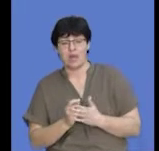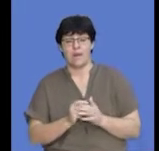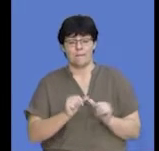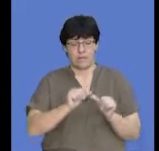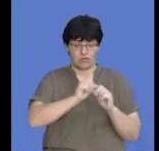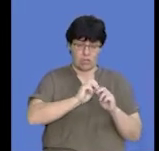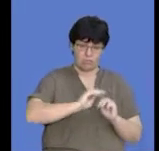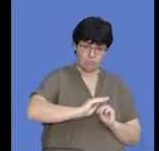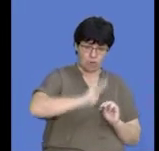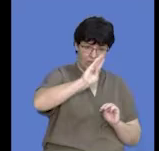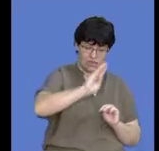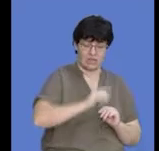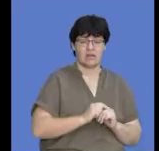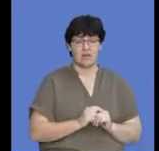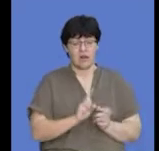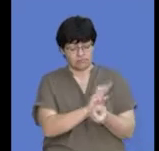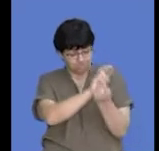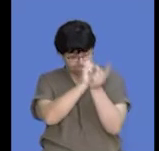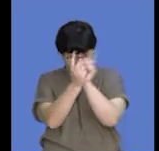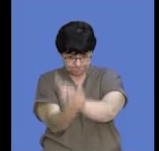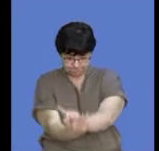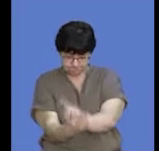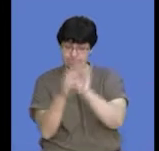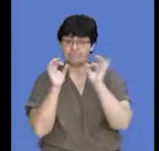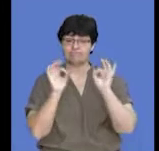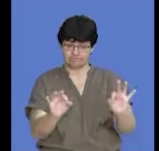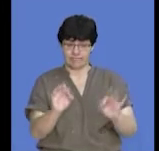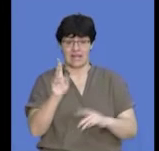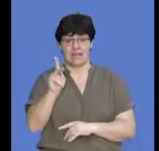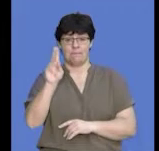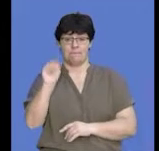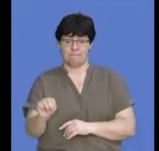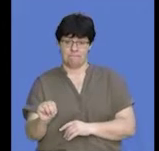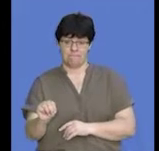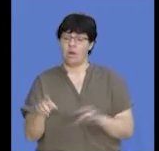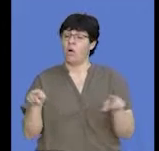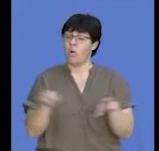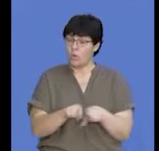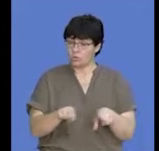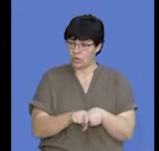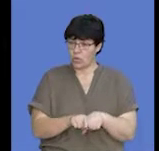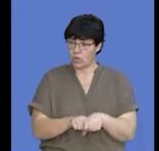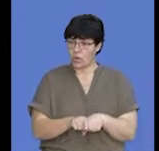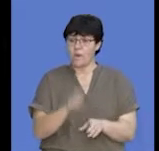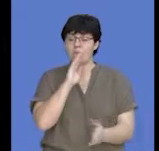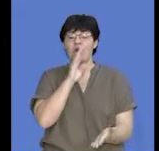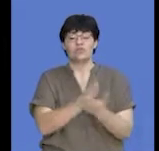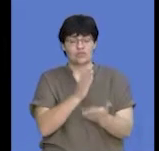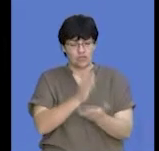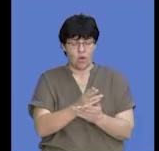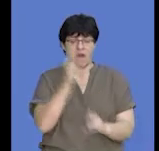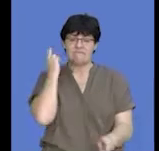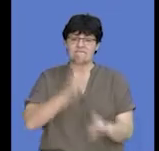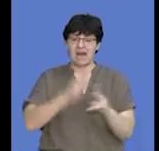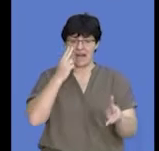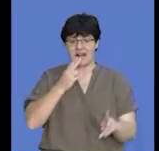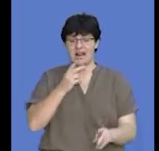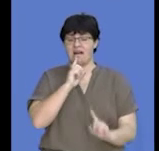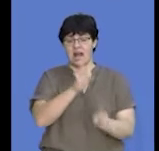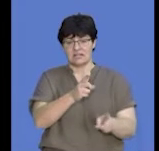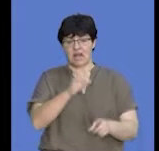breadth, converting it correctly to kilometers, as well as making sure that my final